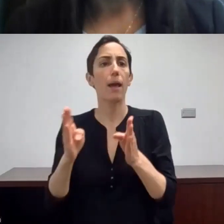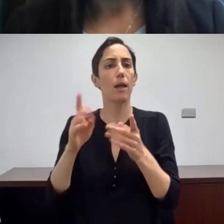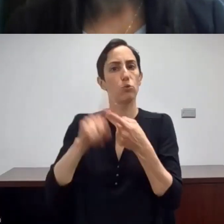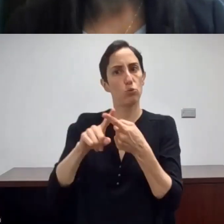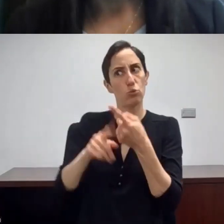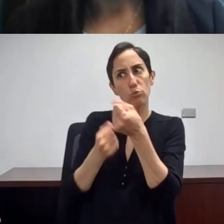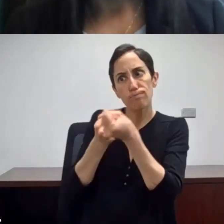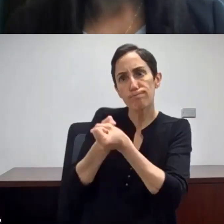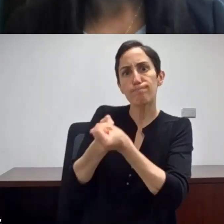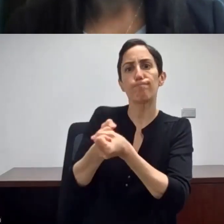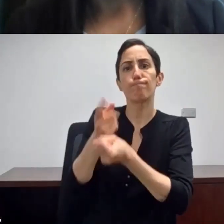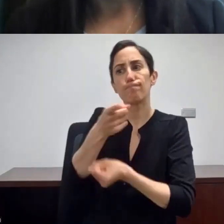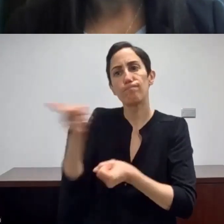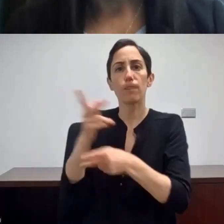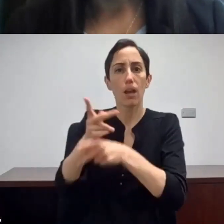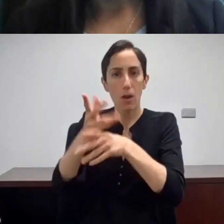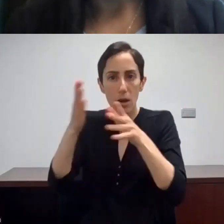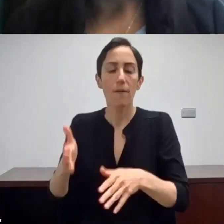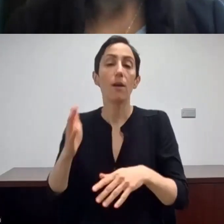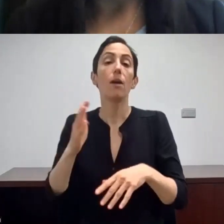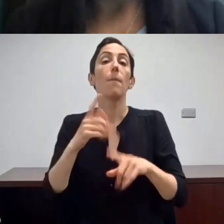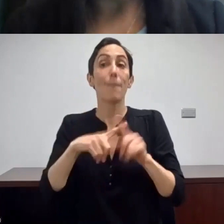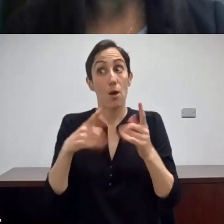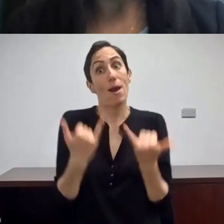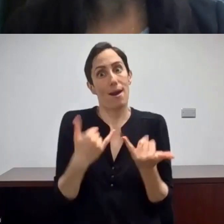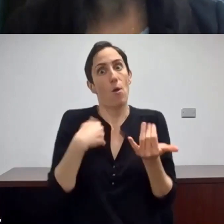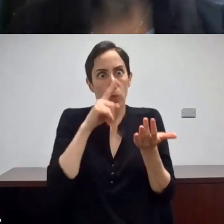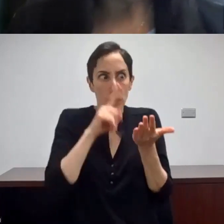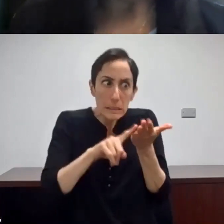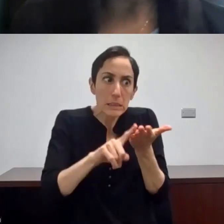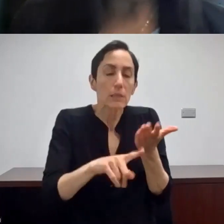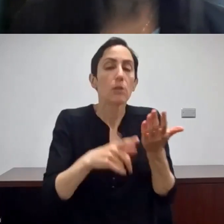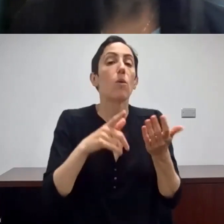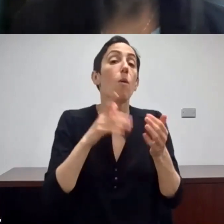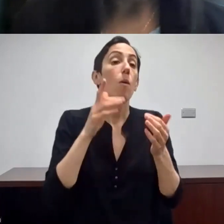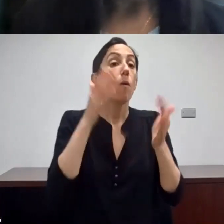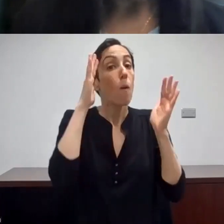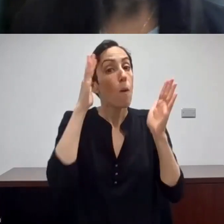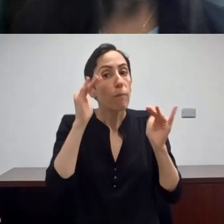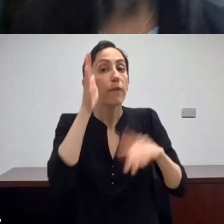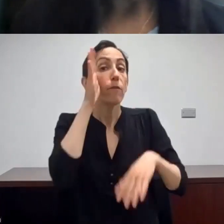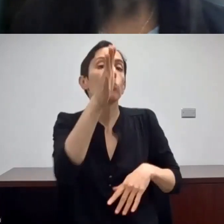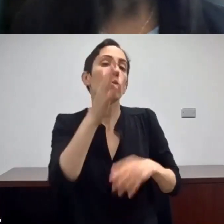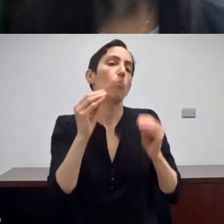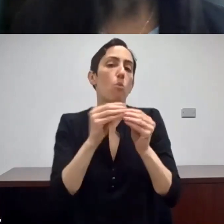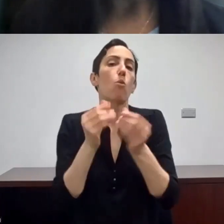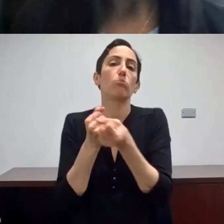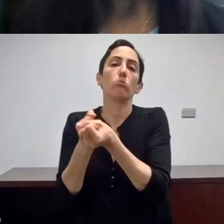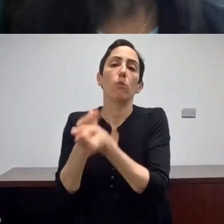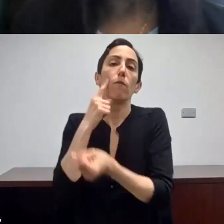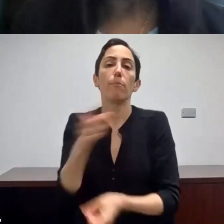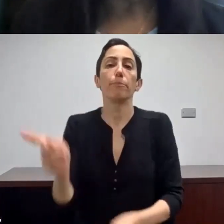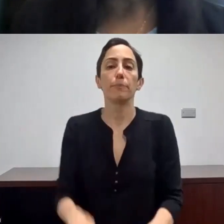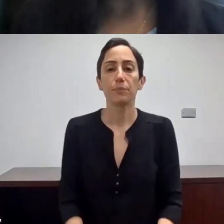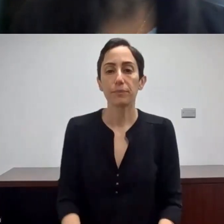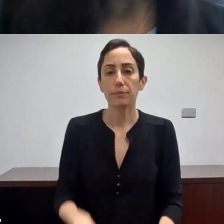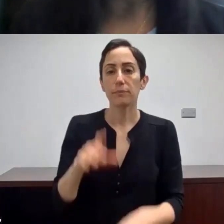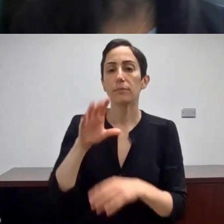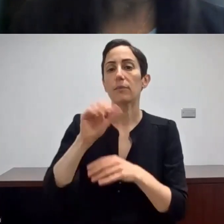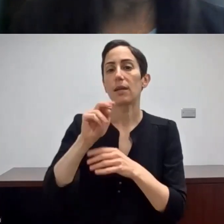research hopes to remedy. Thank you. Thank you both for that. I'm going to come back to you again,